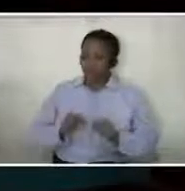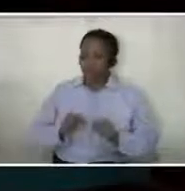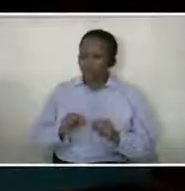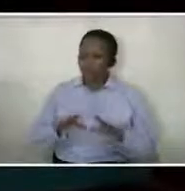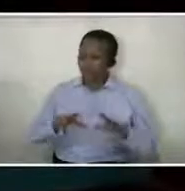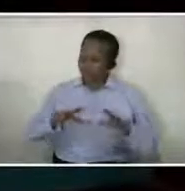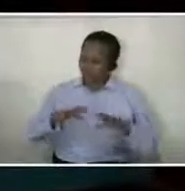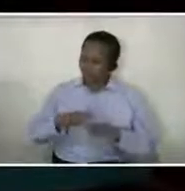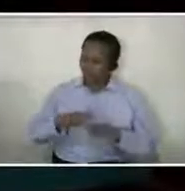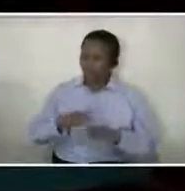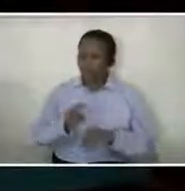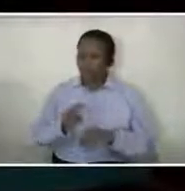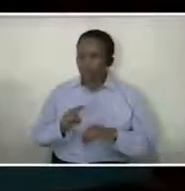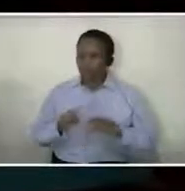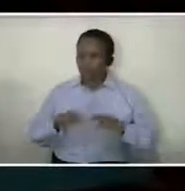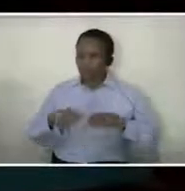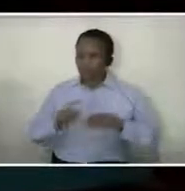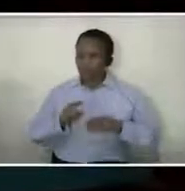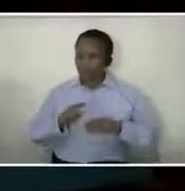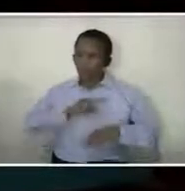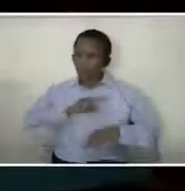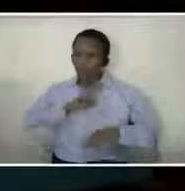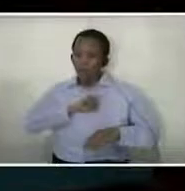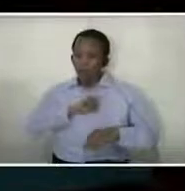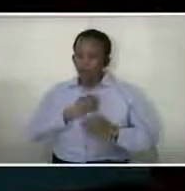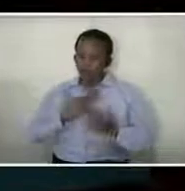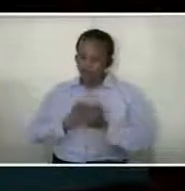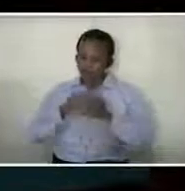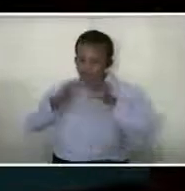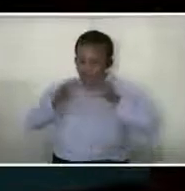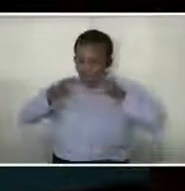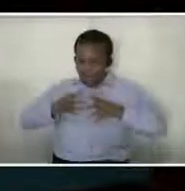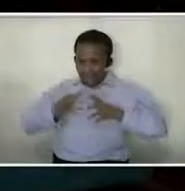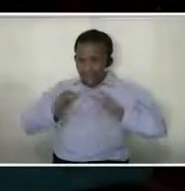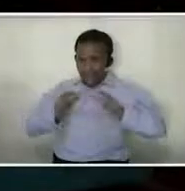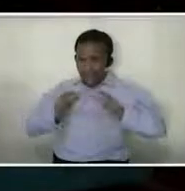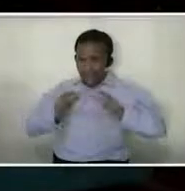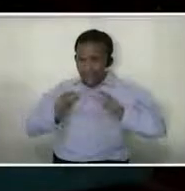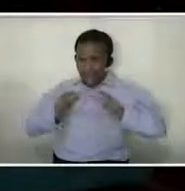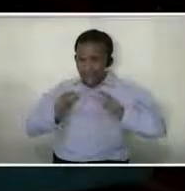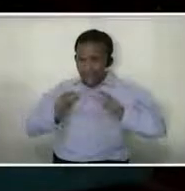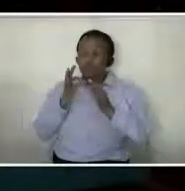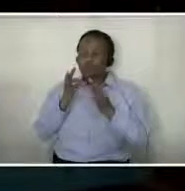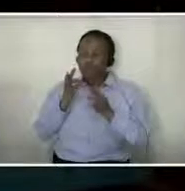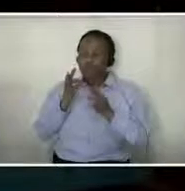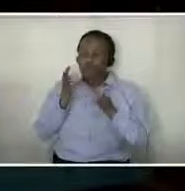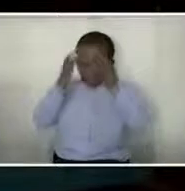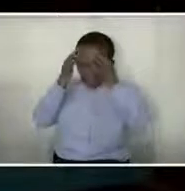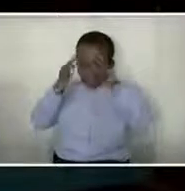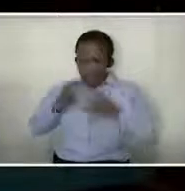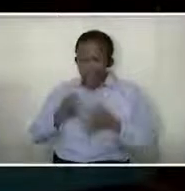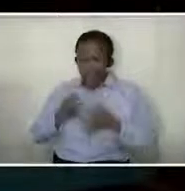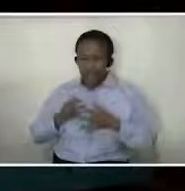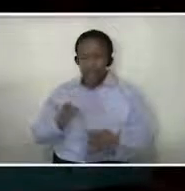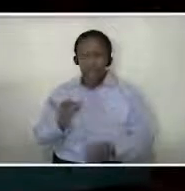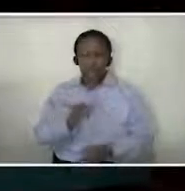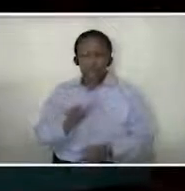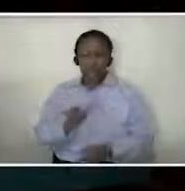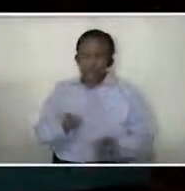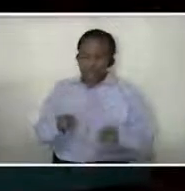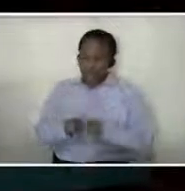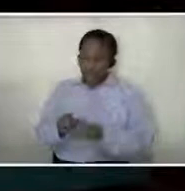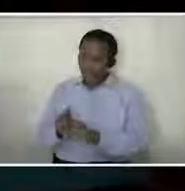on interests in order to collectively decide on the main issues they'll focus on and the approach they will take.